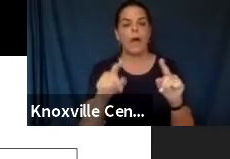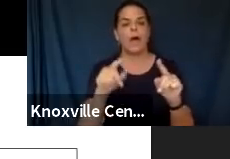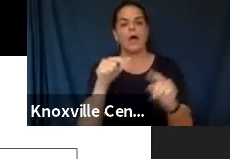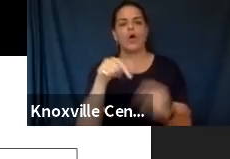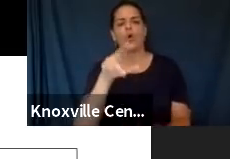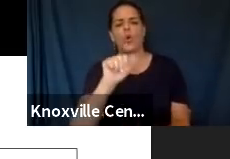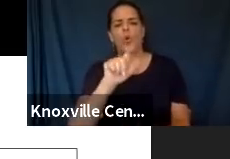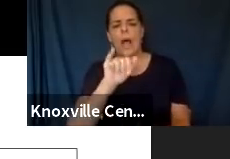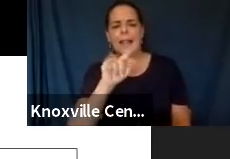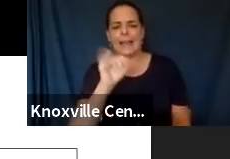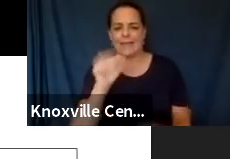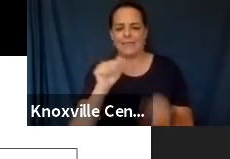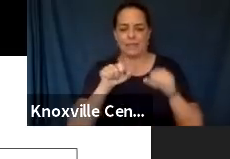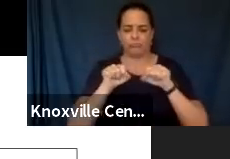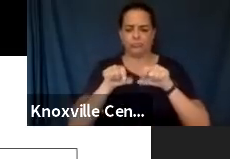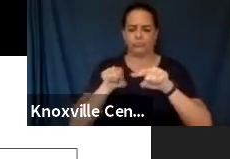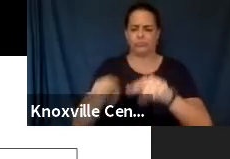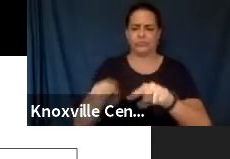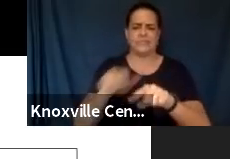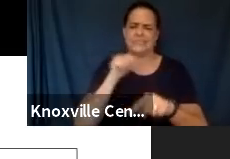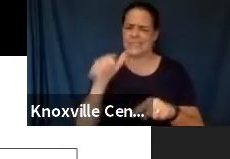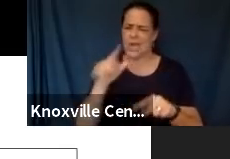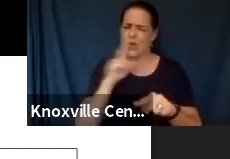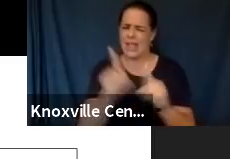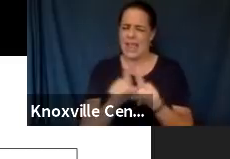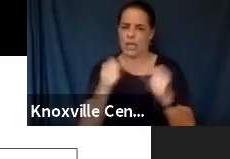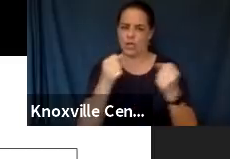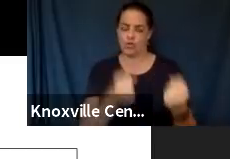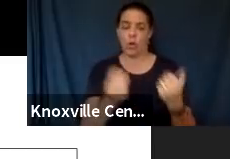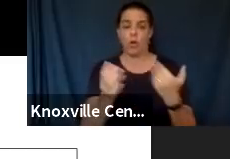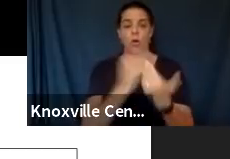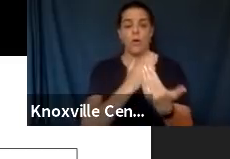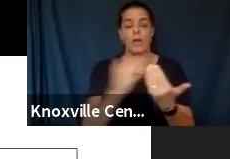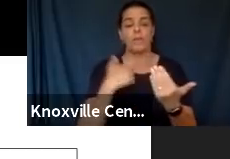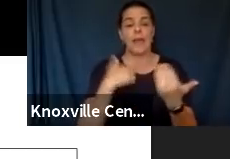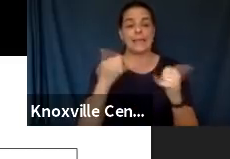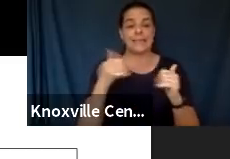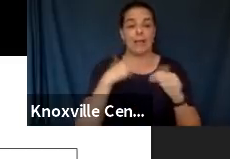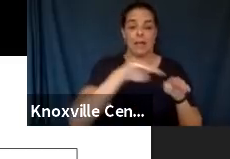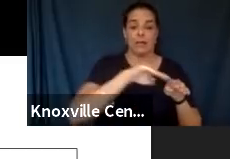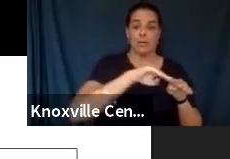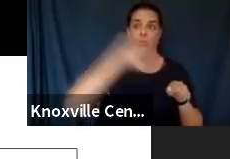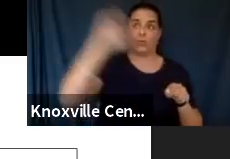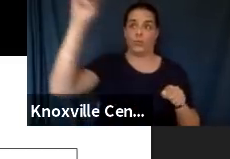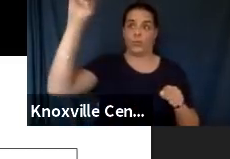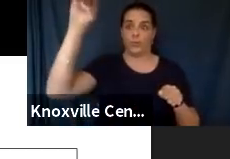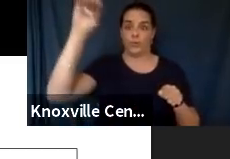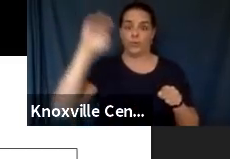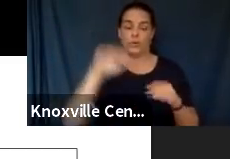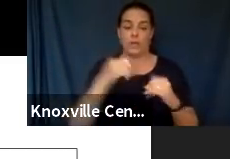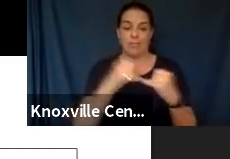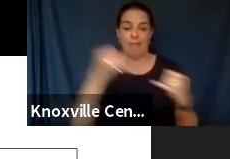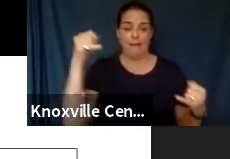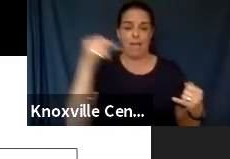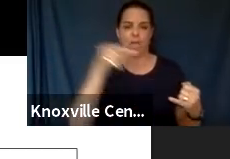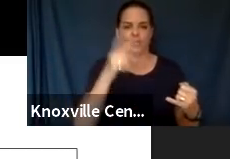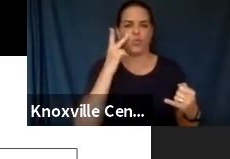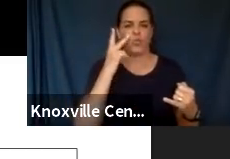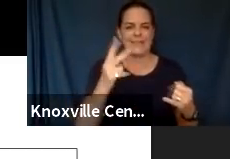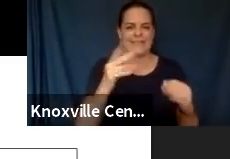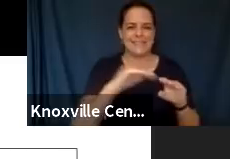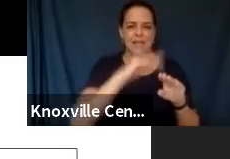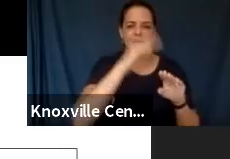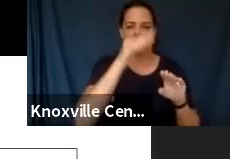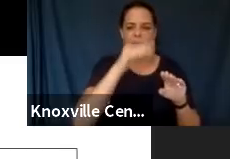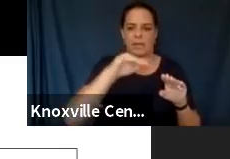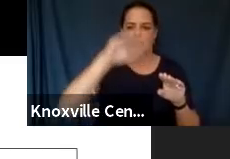correlation is not quite as strong. And so even though I've still got a straight line drawn through that, you see the degree to